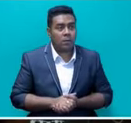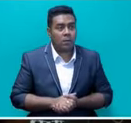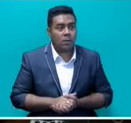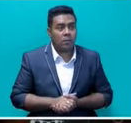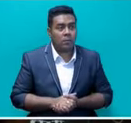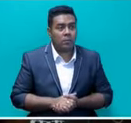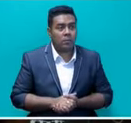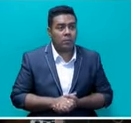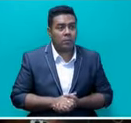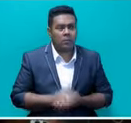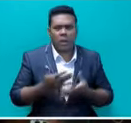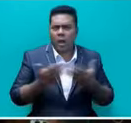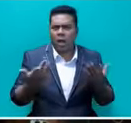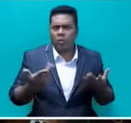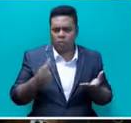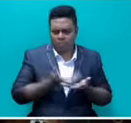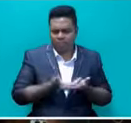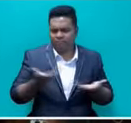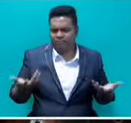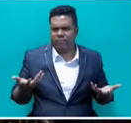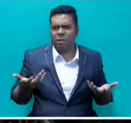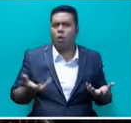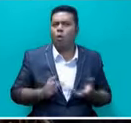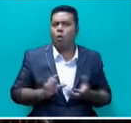that set aside by a court of law. Thank you.